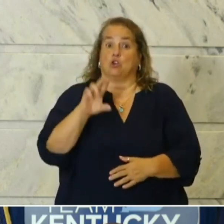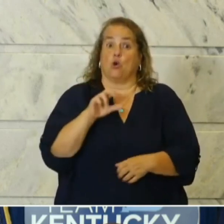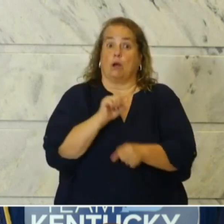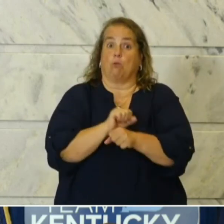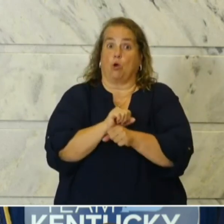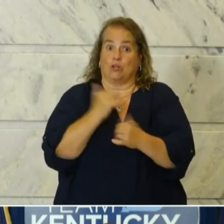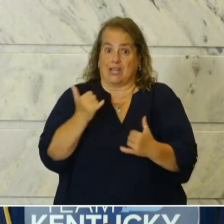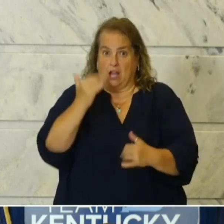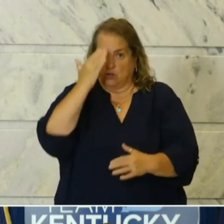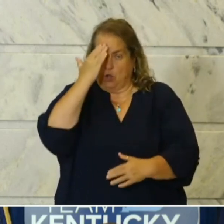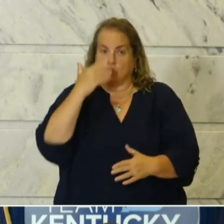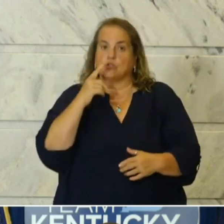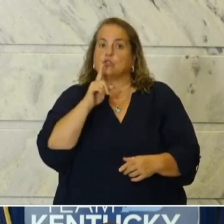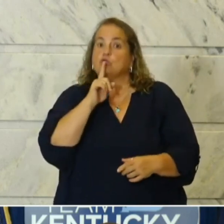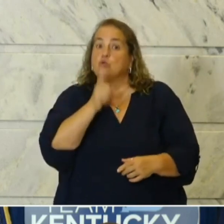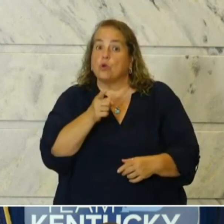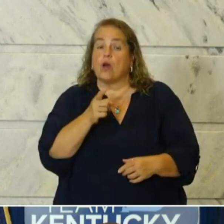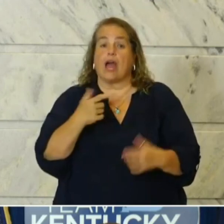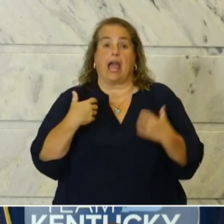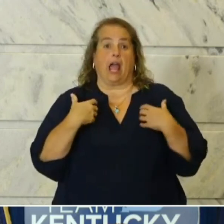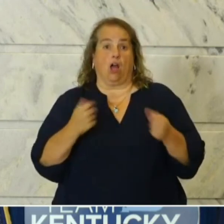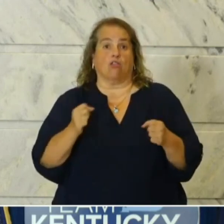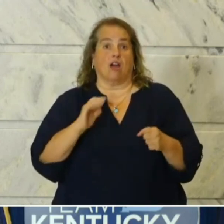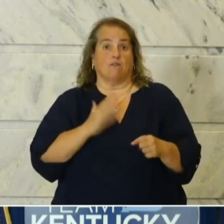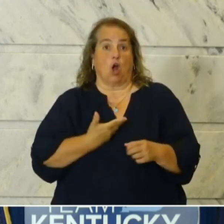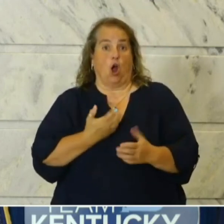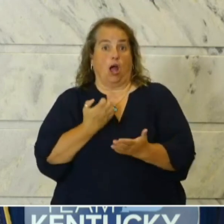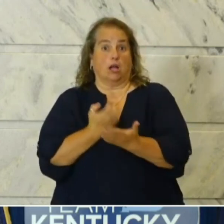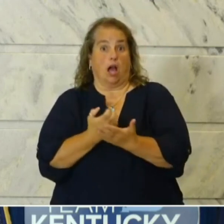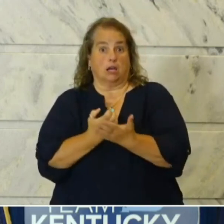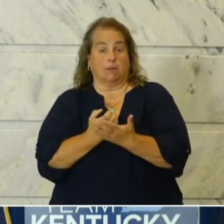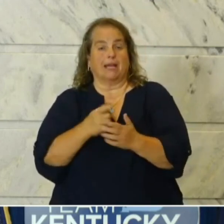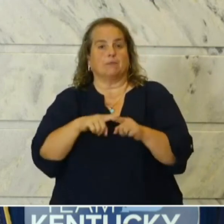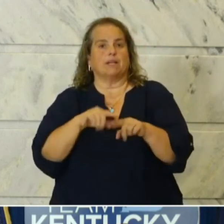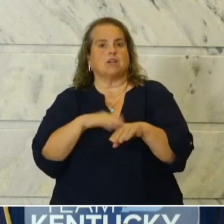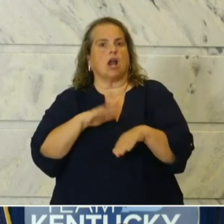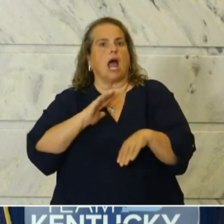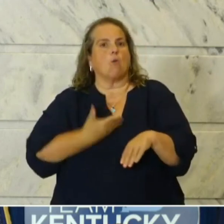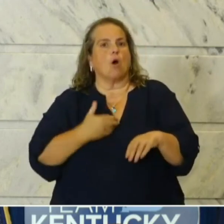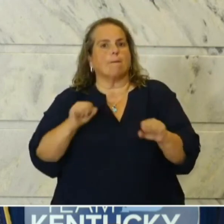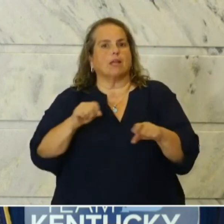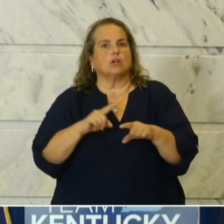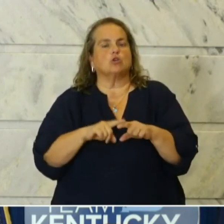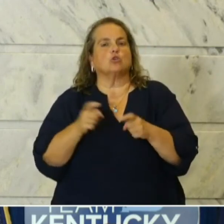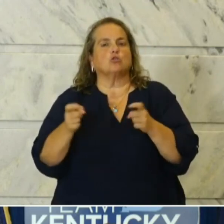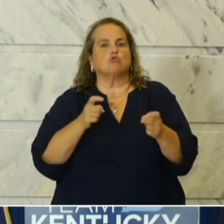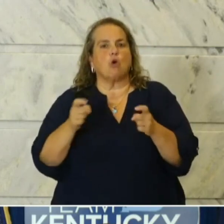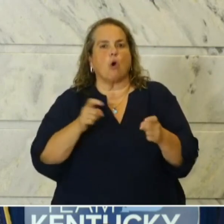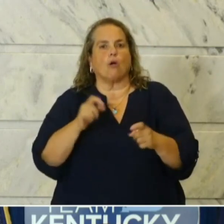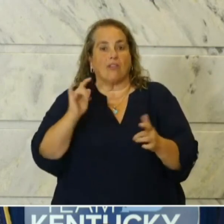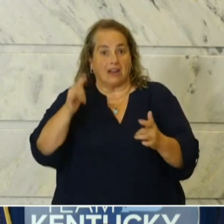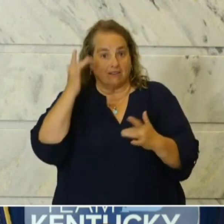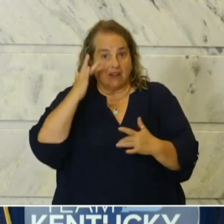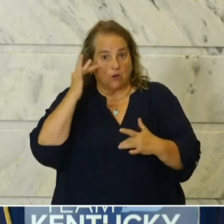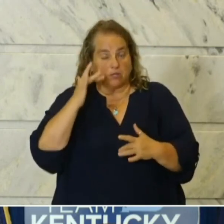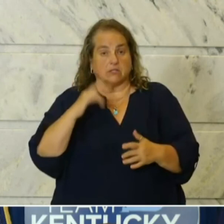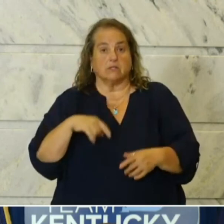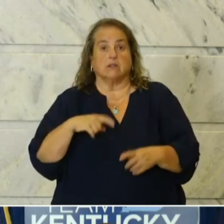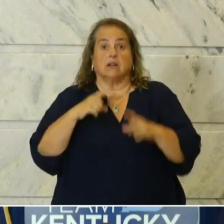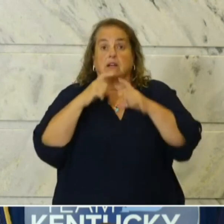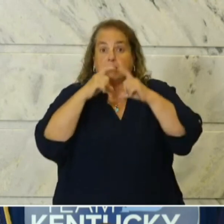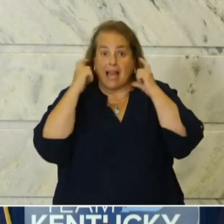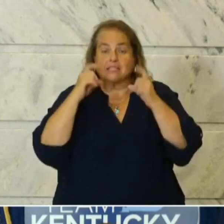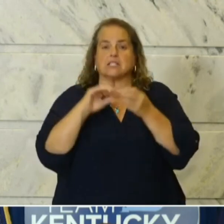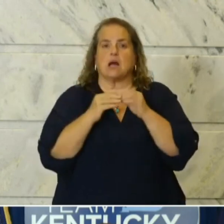of our economy depends on our ability to control the virus. Wearing a facial covering, wearing a mask is the number 1 thing you can do if you're